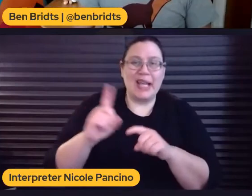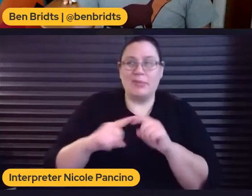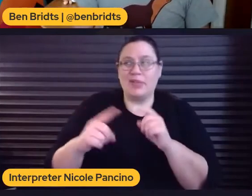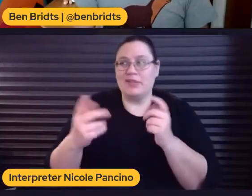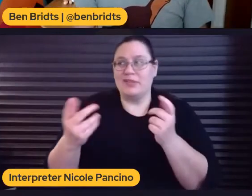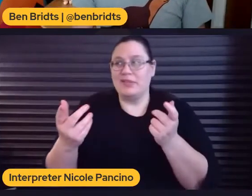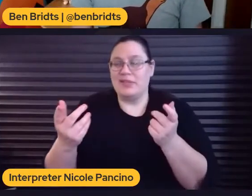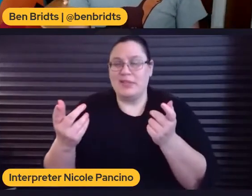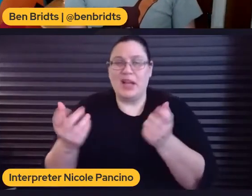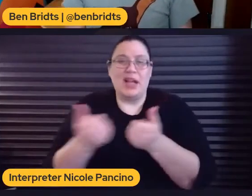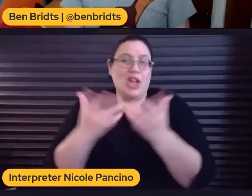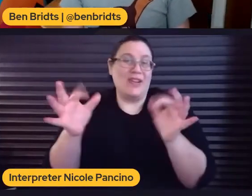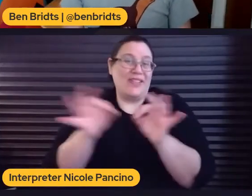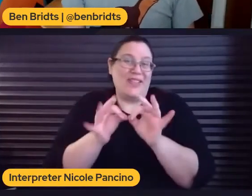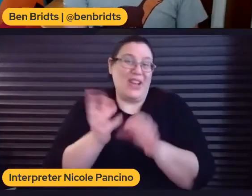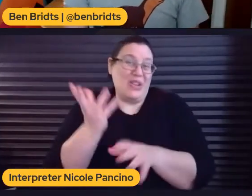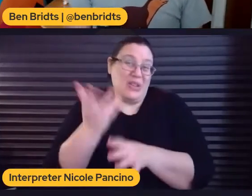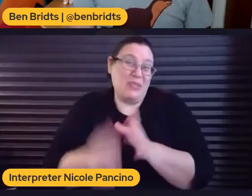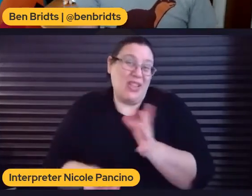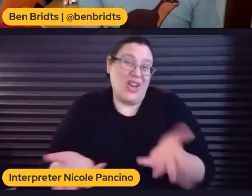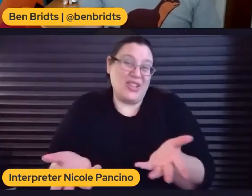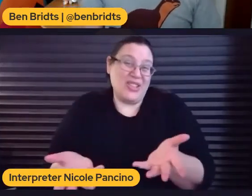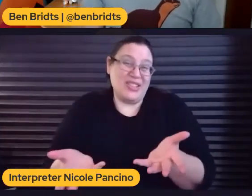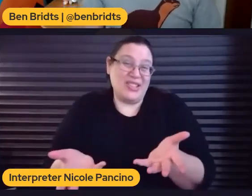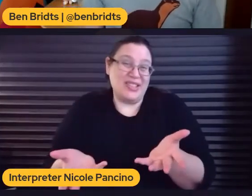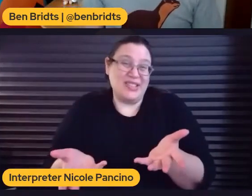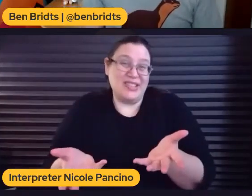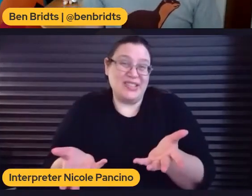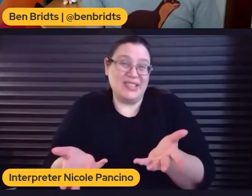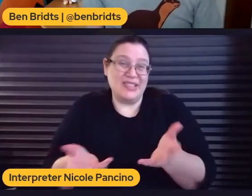you lose a lot of the value there. Yeah. Perfect. And there was